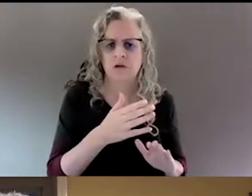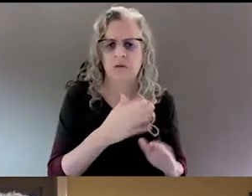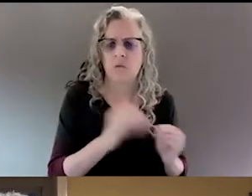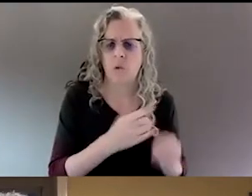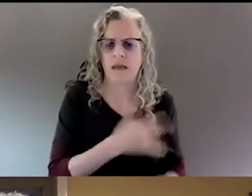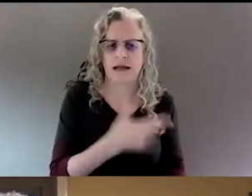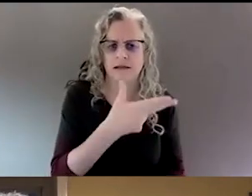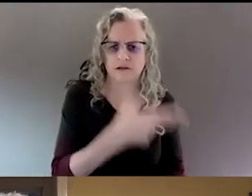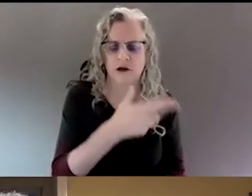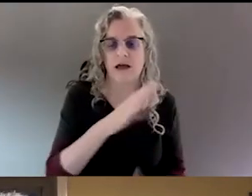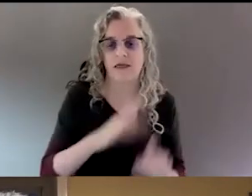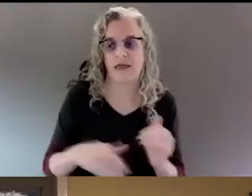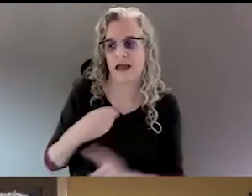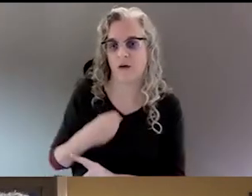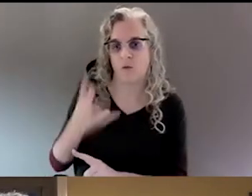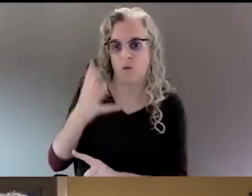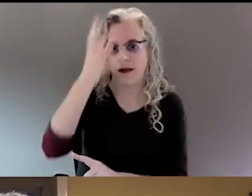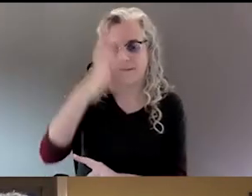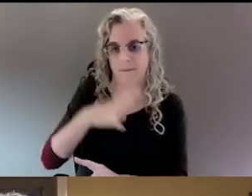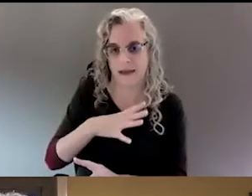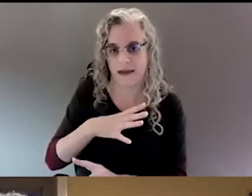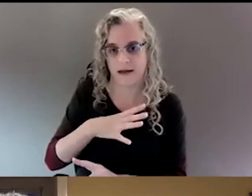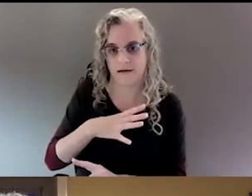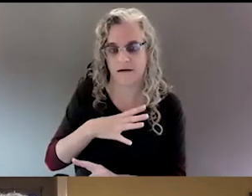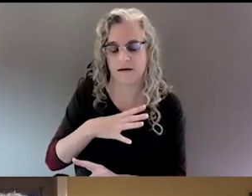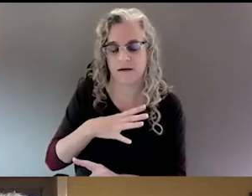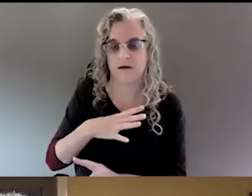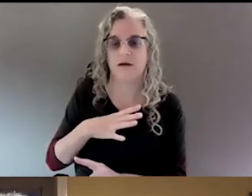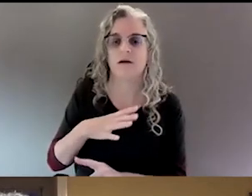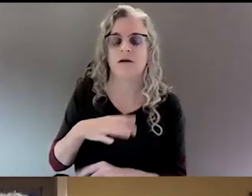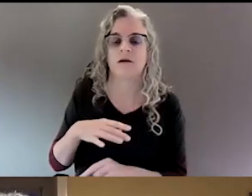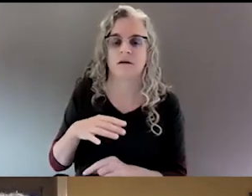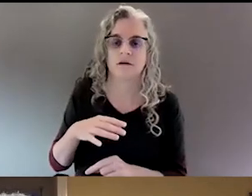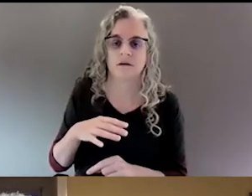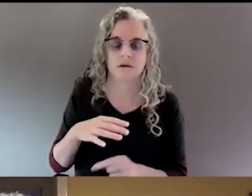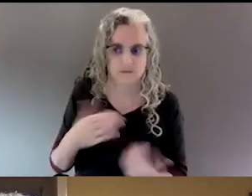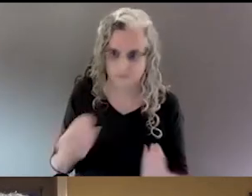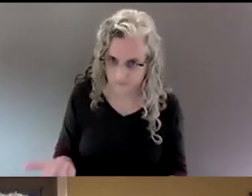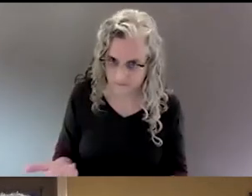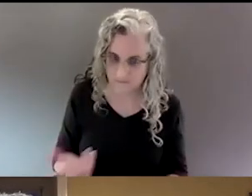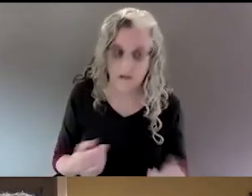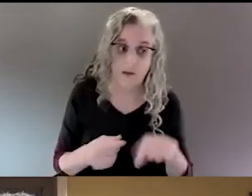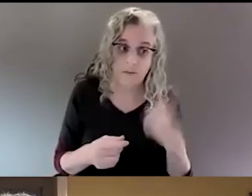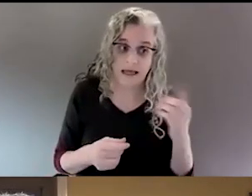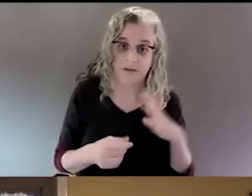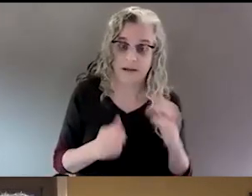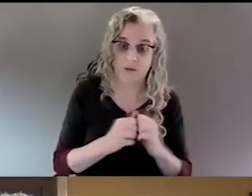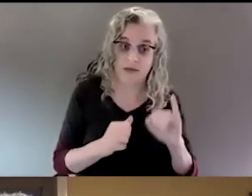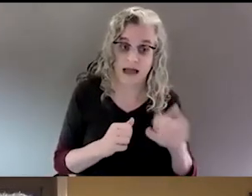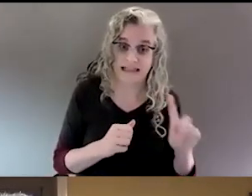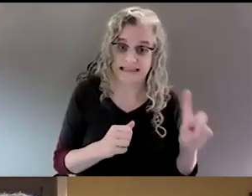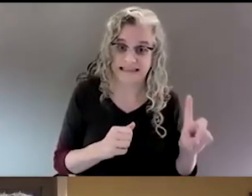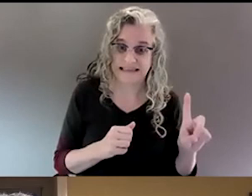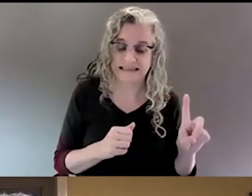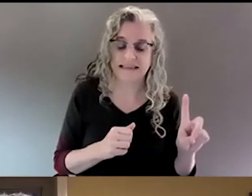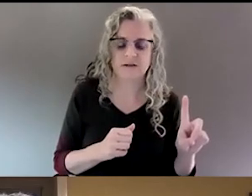having autism certainly doesn't help. But Black males who have IDD are at great risk. And we have found in our